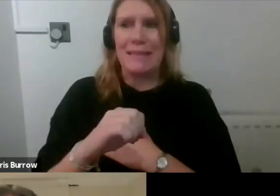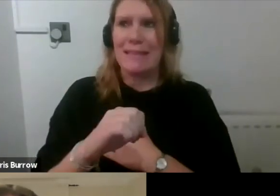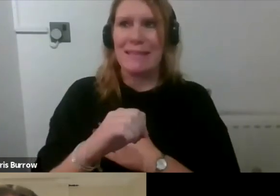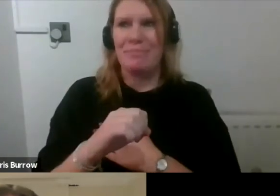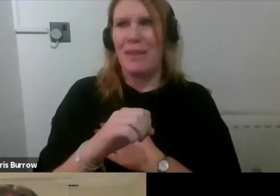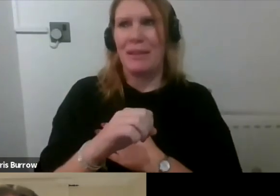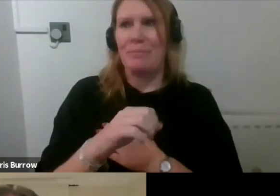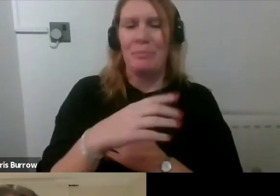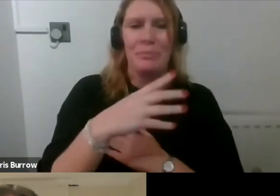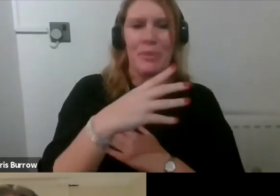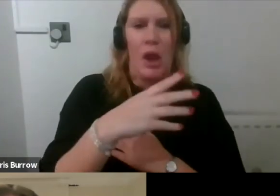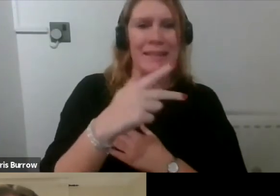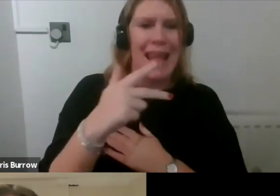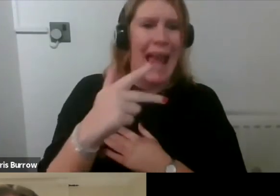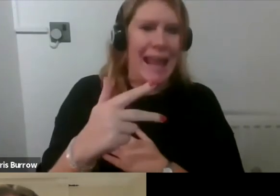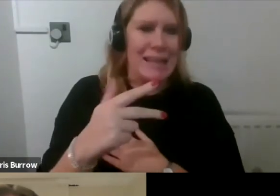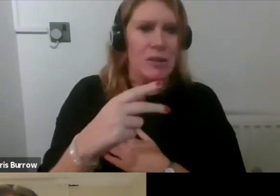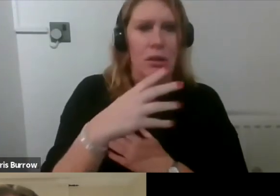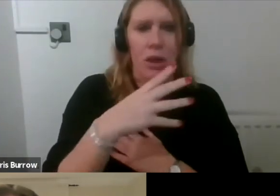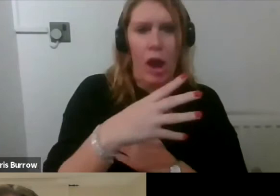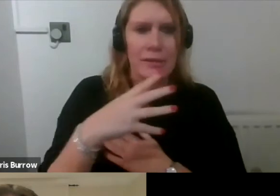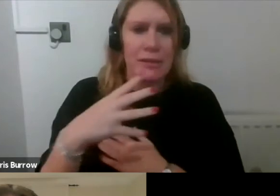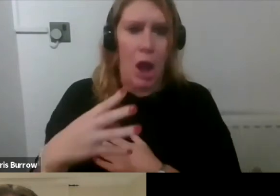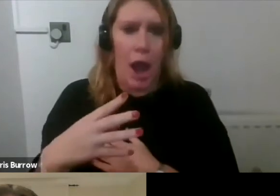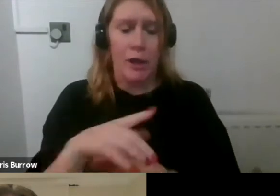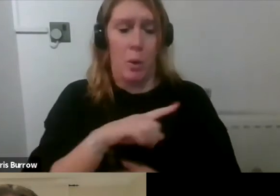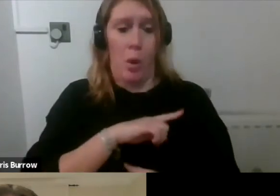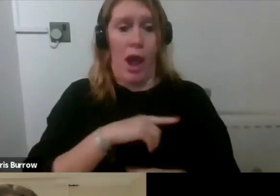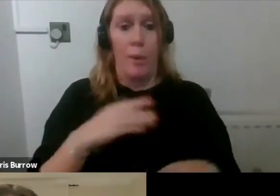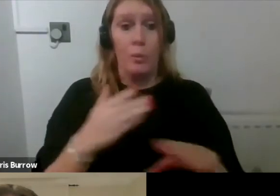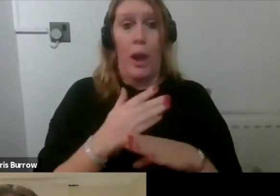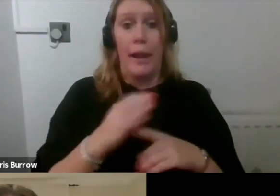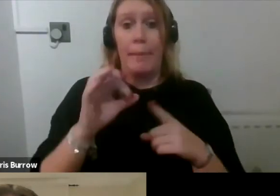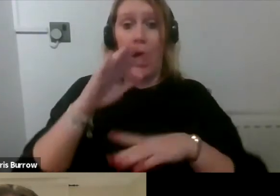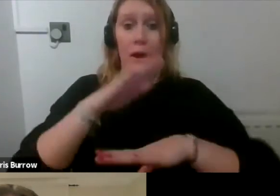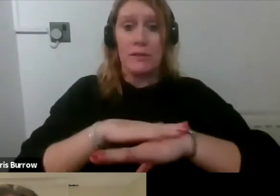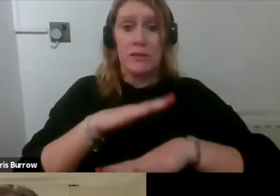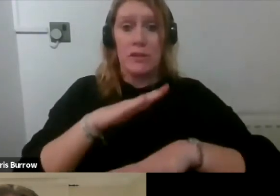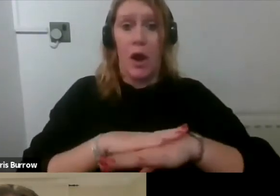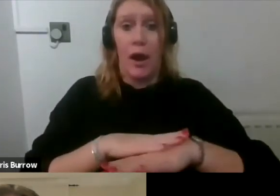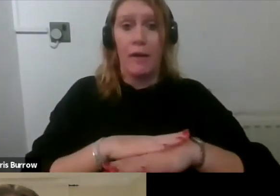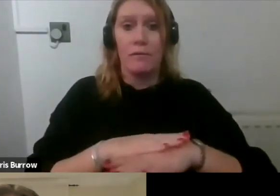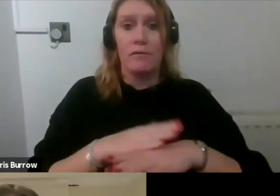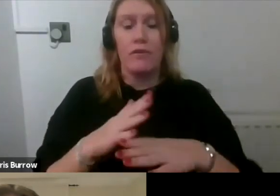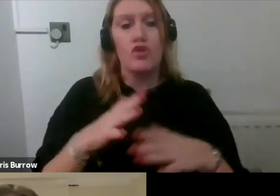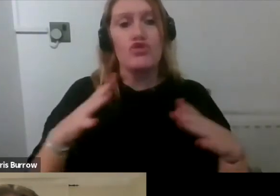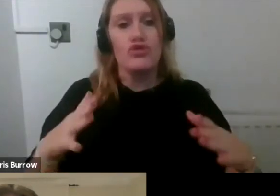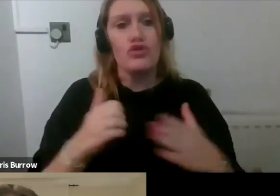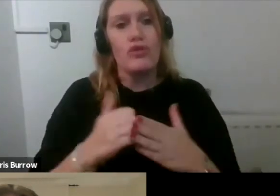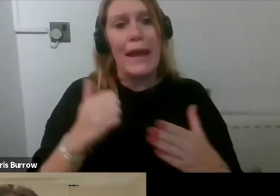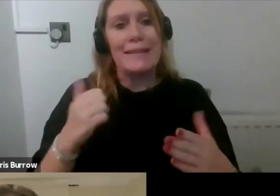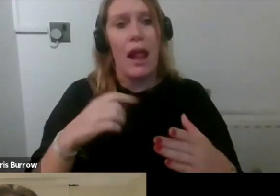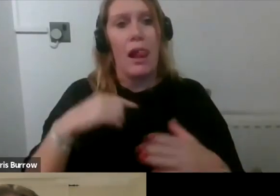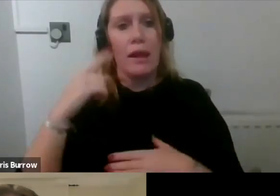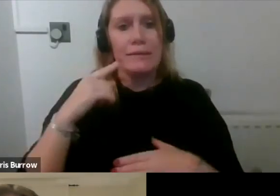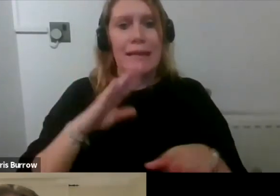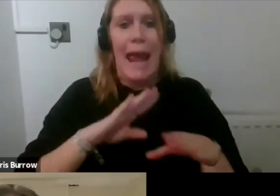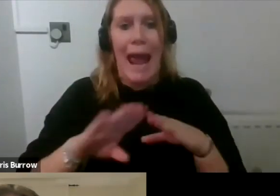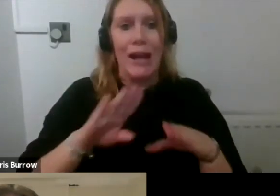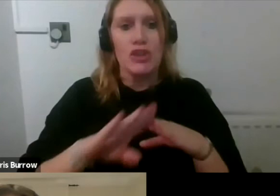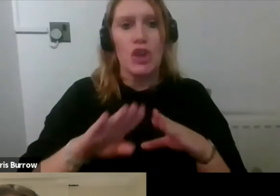99, because I was working part time for Greater London Action on Disability, and they